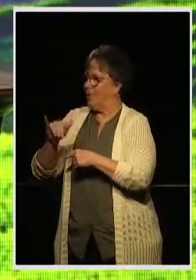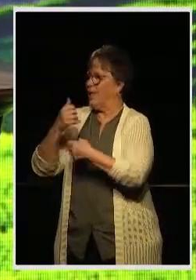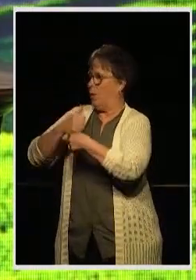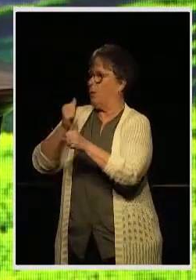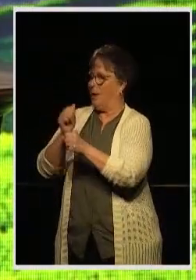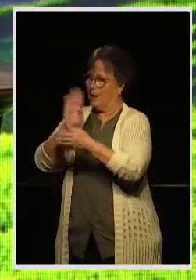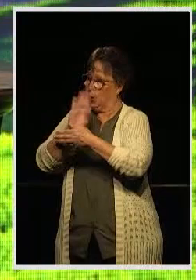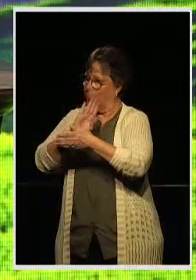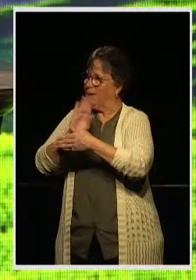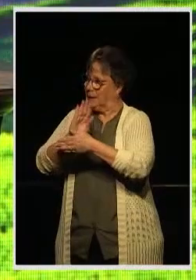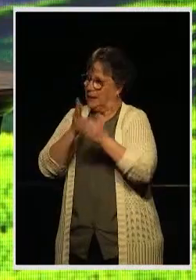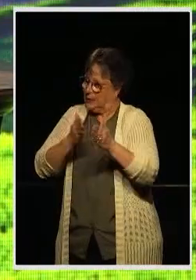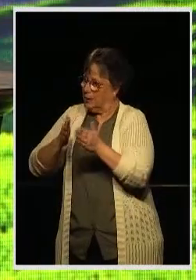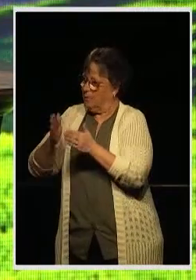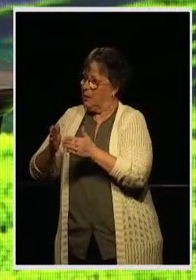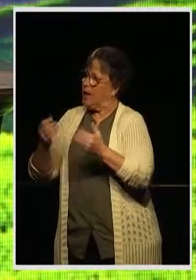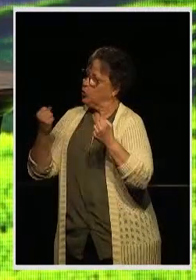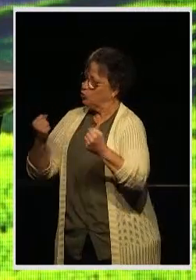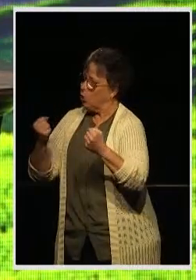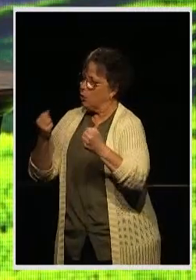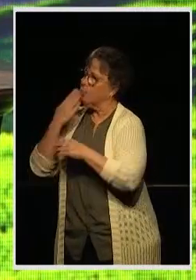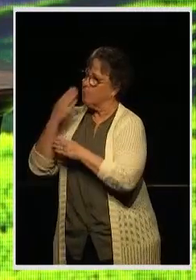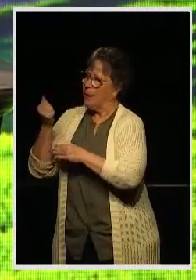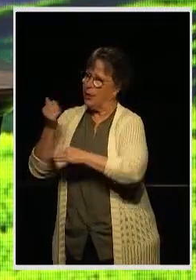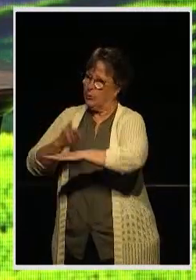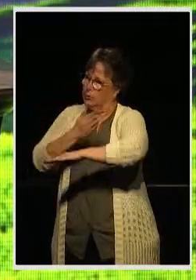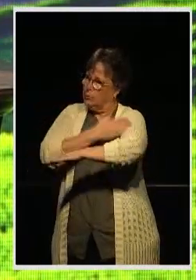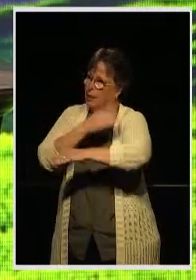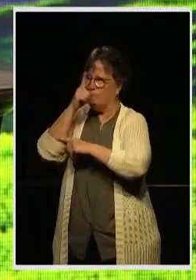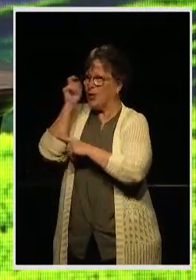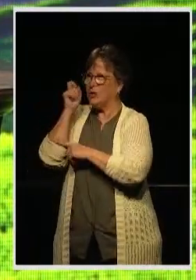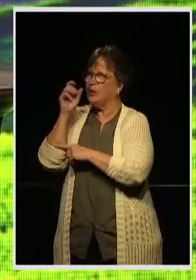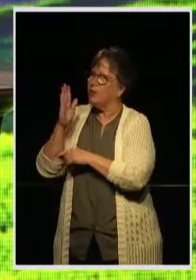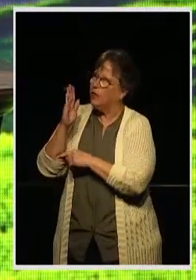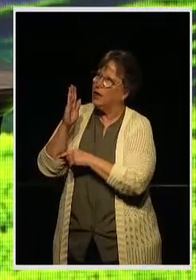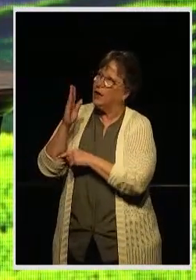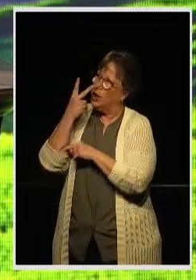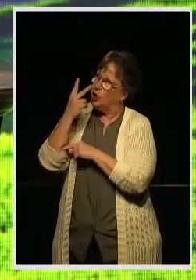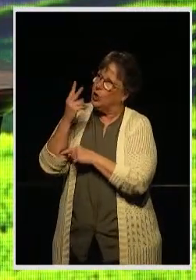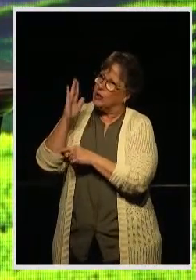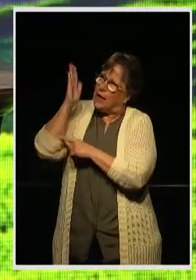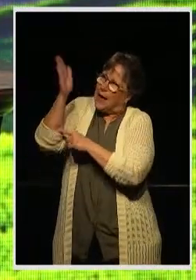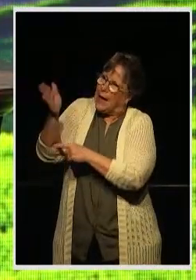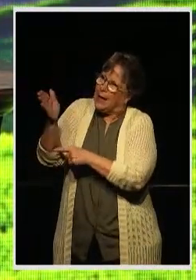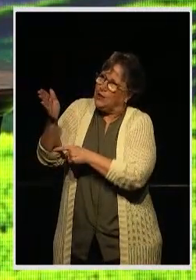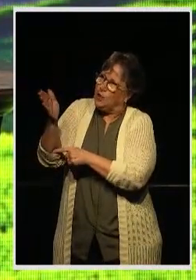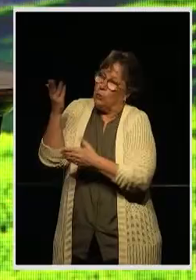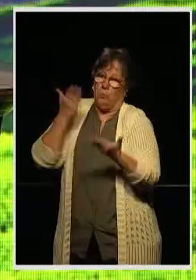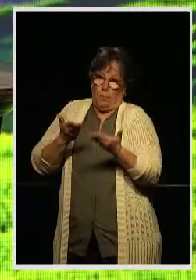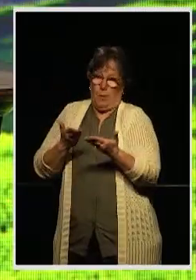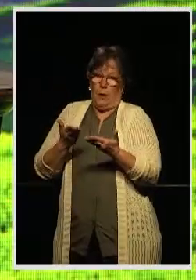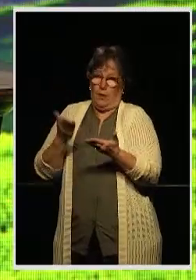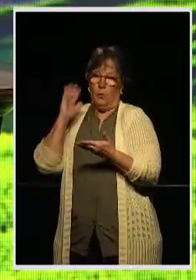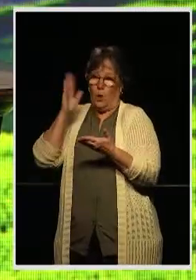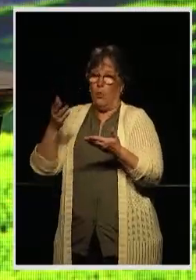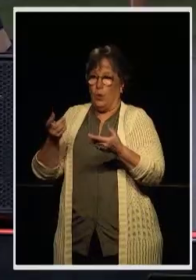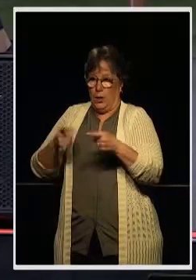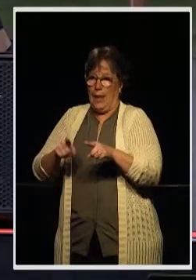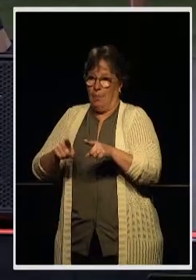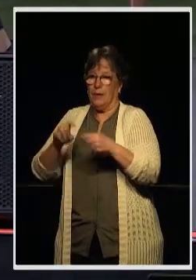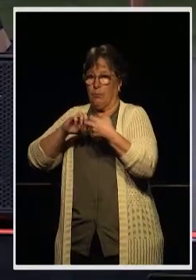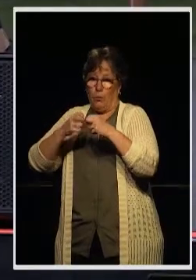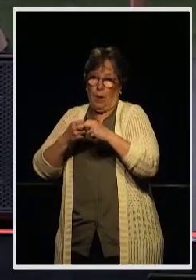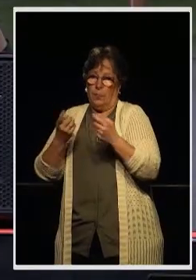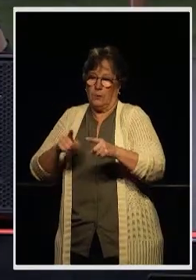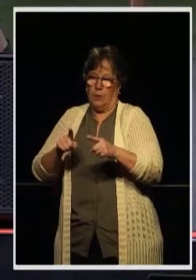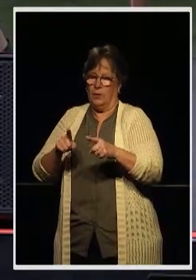looked ahead to all the potential bottlenecks and partner with people, I would say, on all those kind of aspects. Truly great